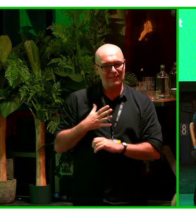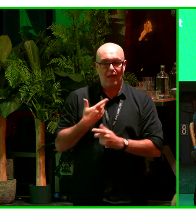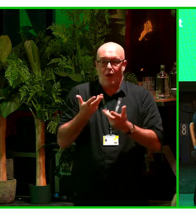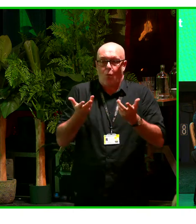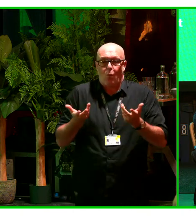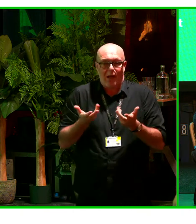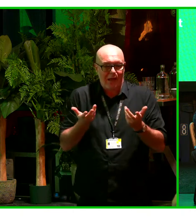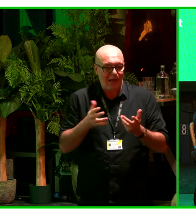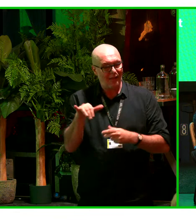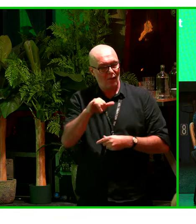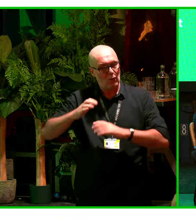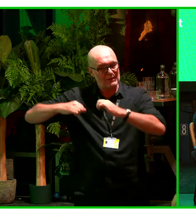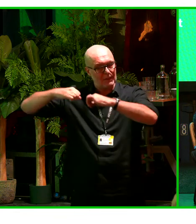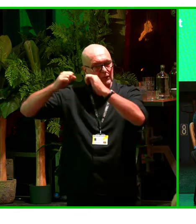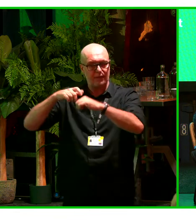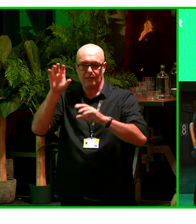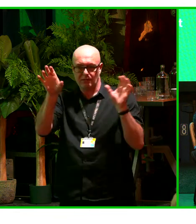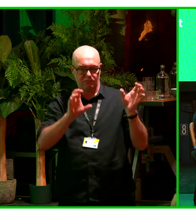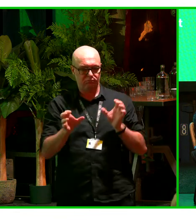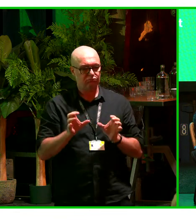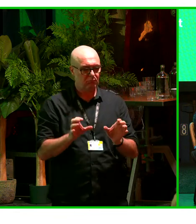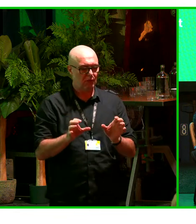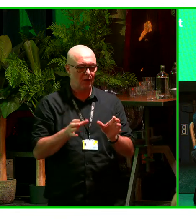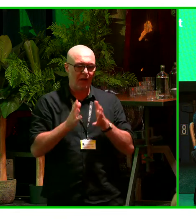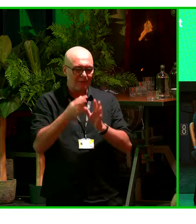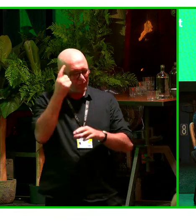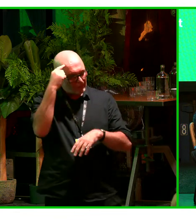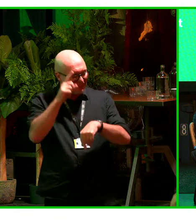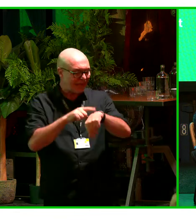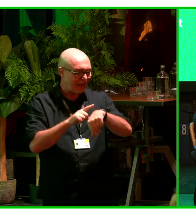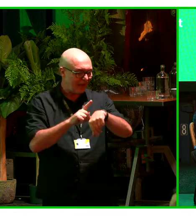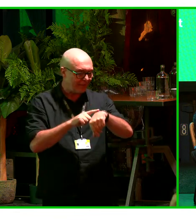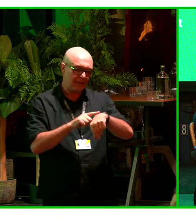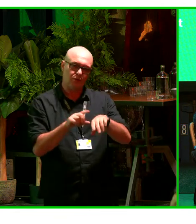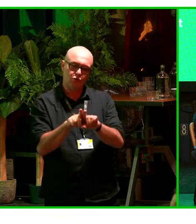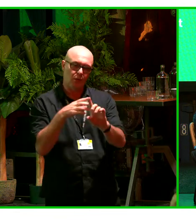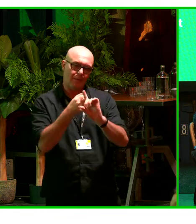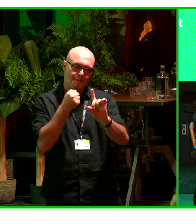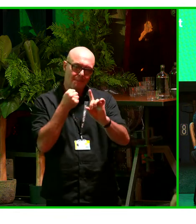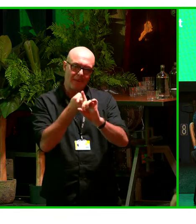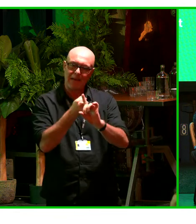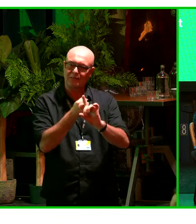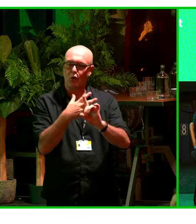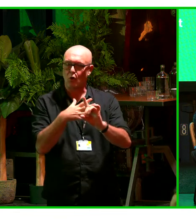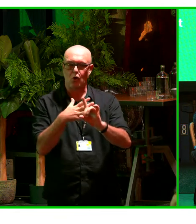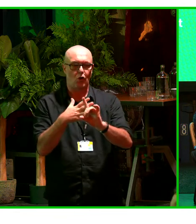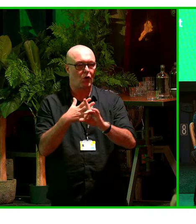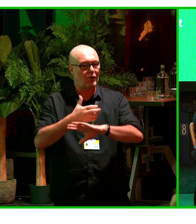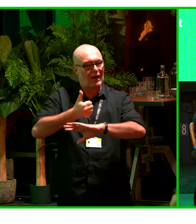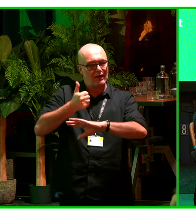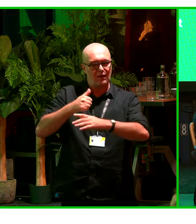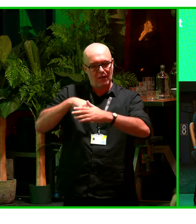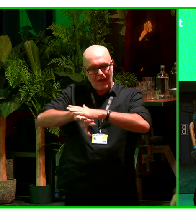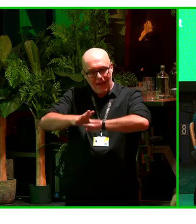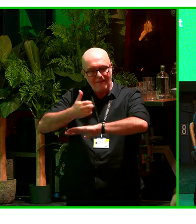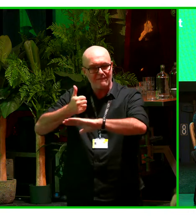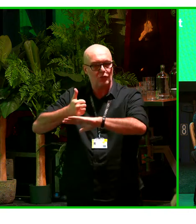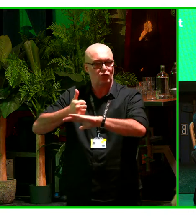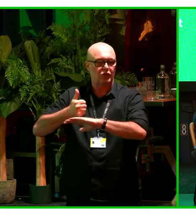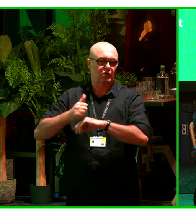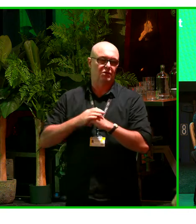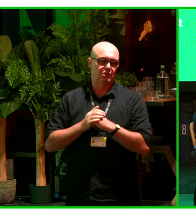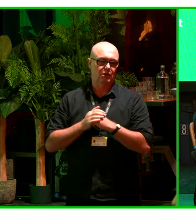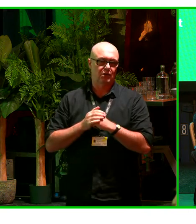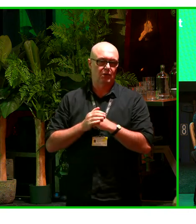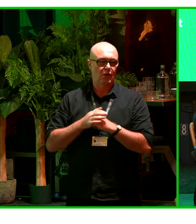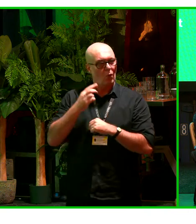which buildings. We need to think about the timing of that, and we need to think about the impact on energy infrastructure. We think that local area